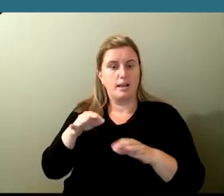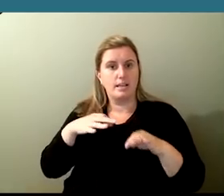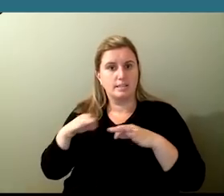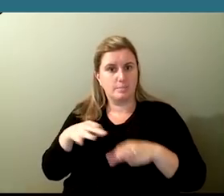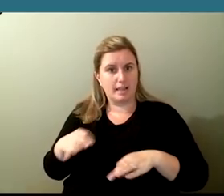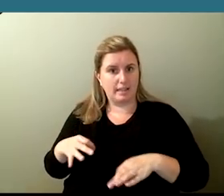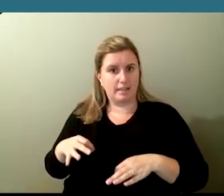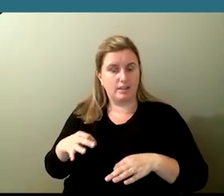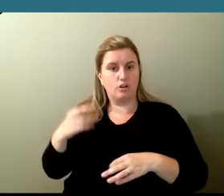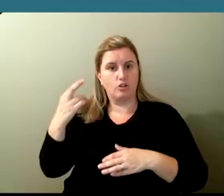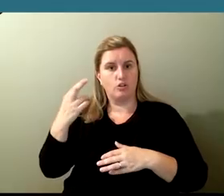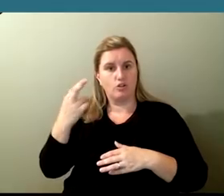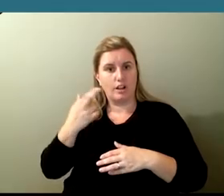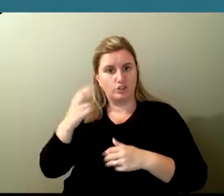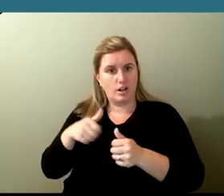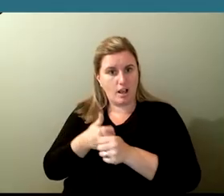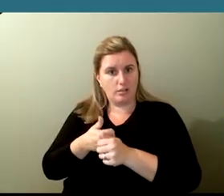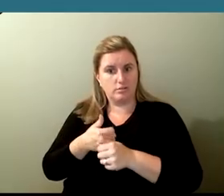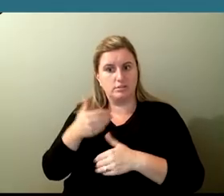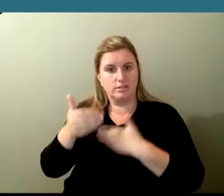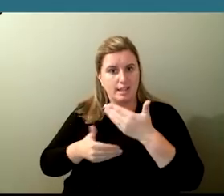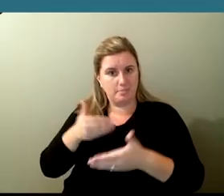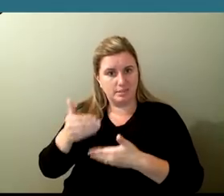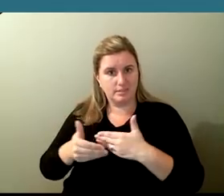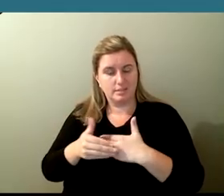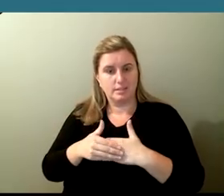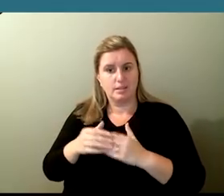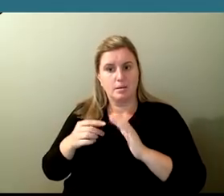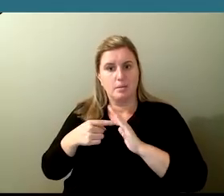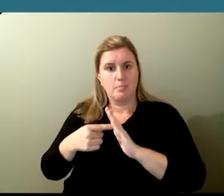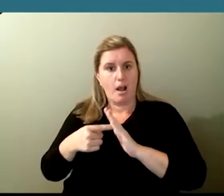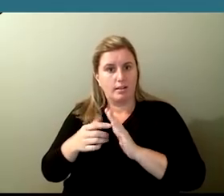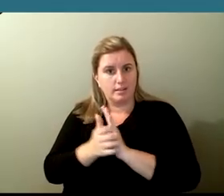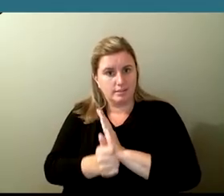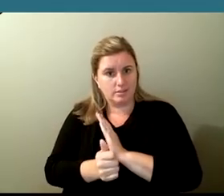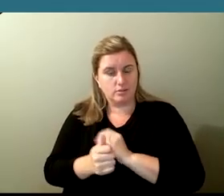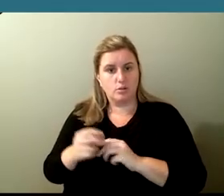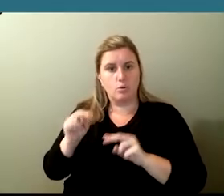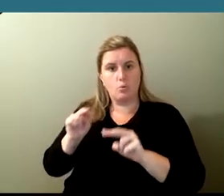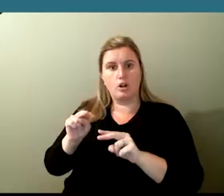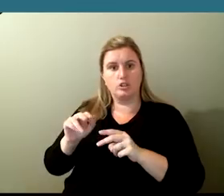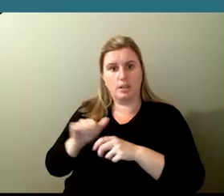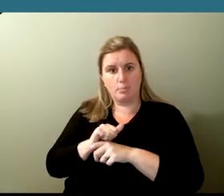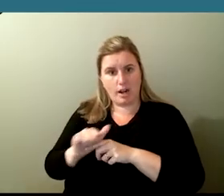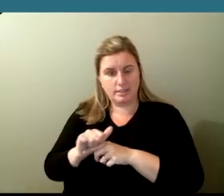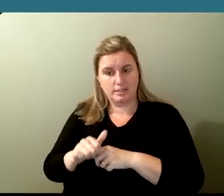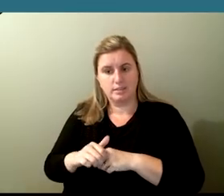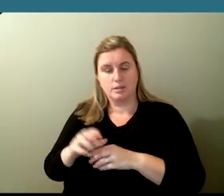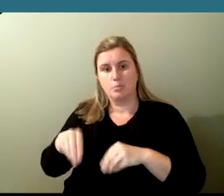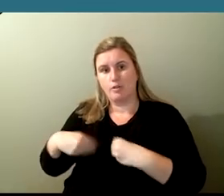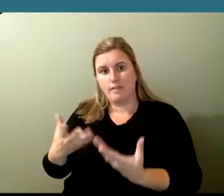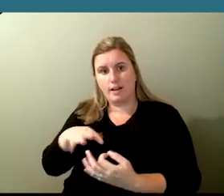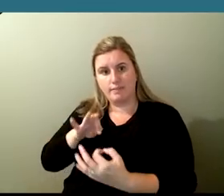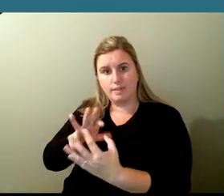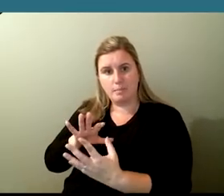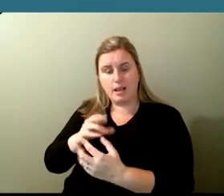explaining rationales, providing steps, modeling the skills, watching practice, providing feedback,